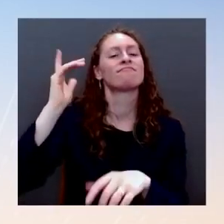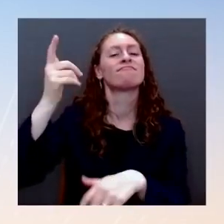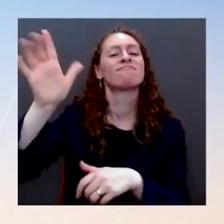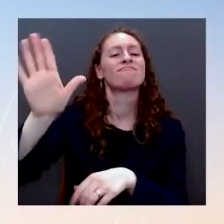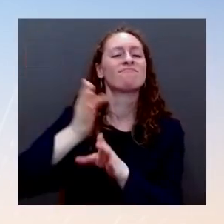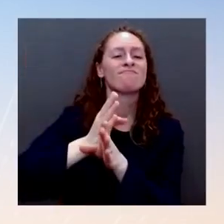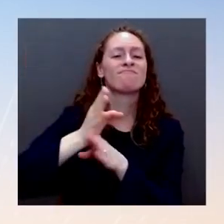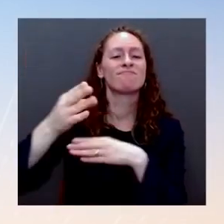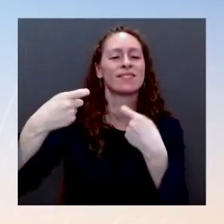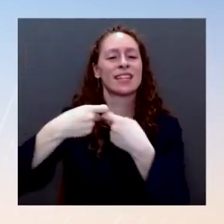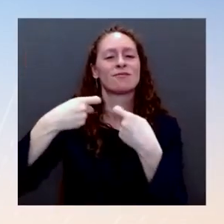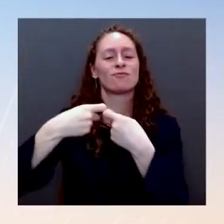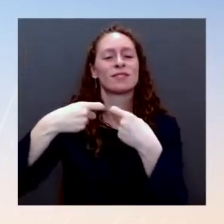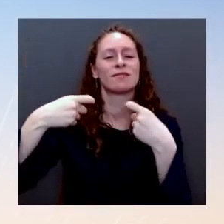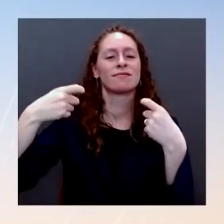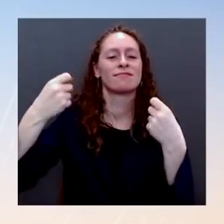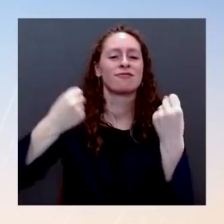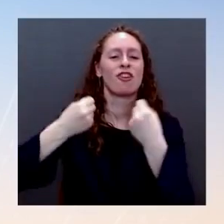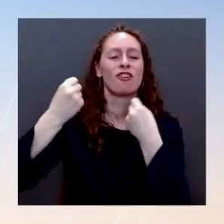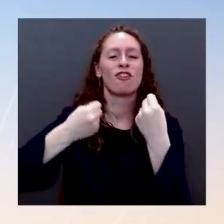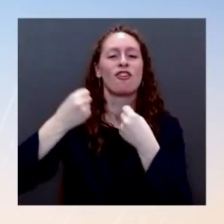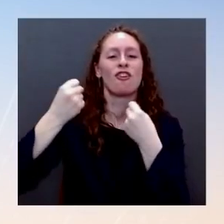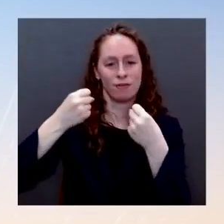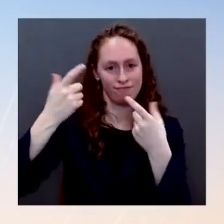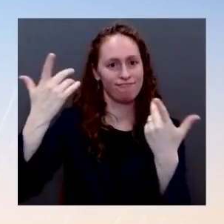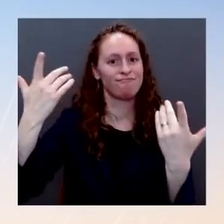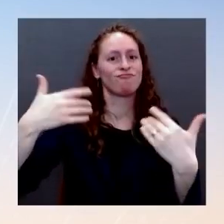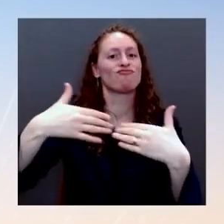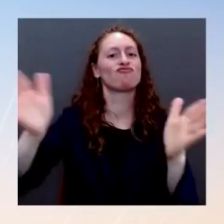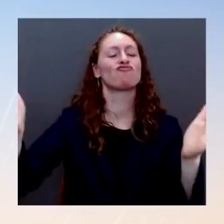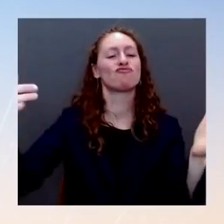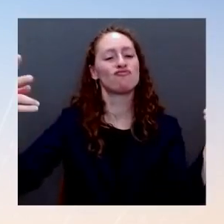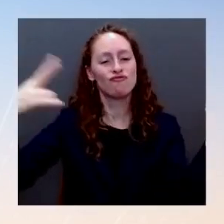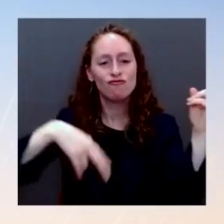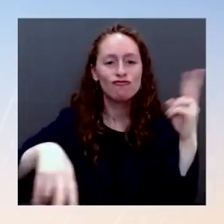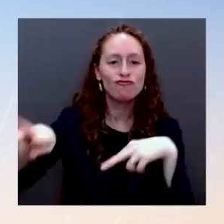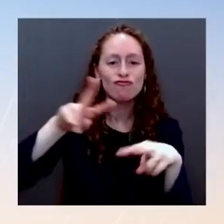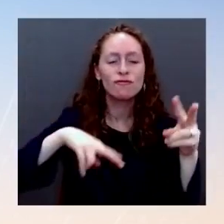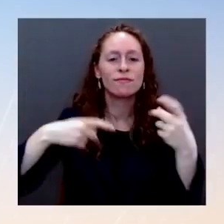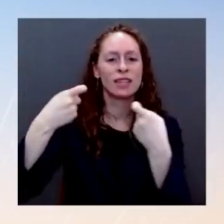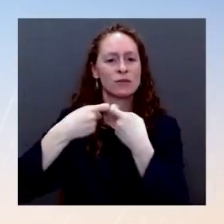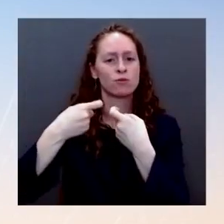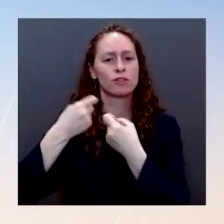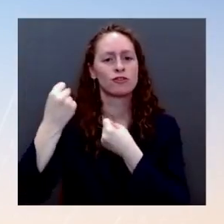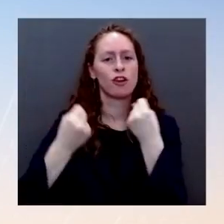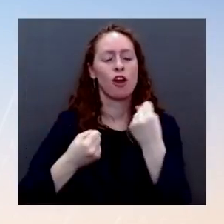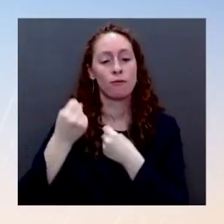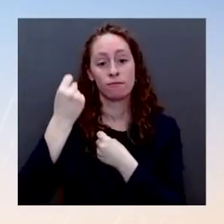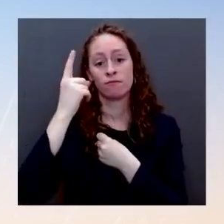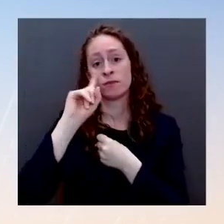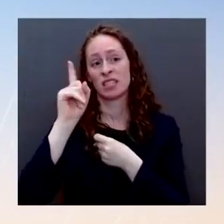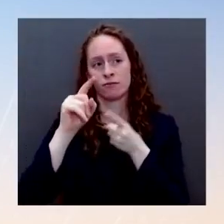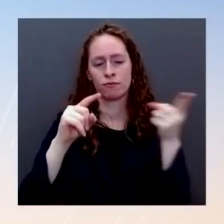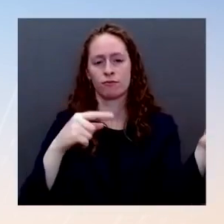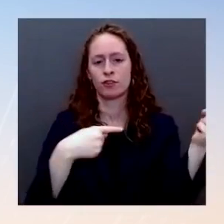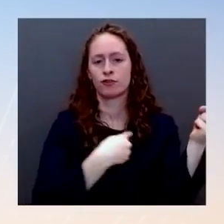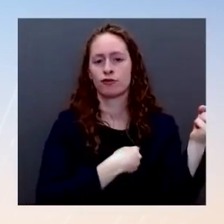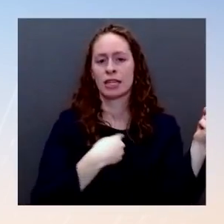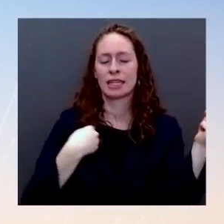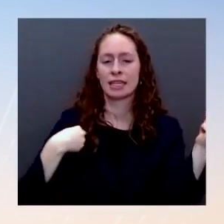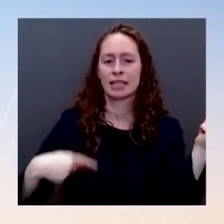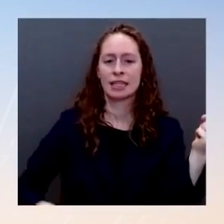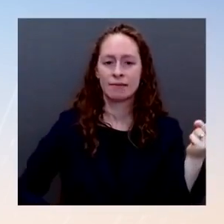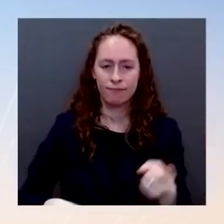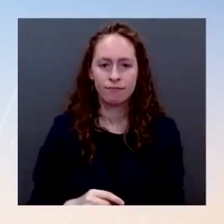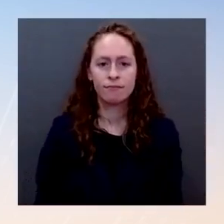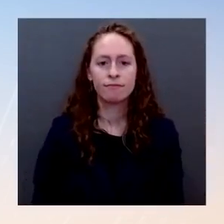Uyghur Forced Labor Prevention Act into law. Does the White House have any comment on, and will it do more